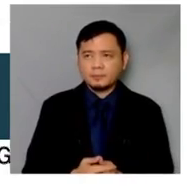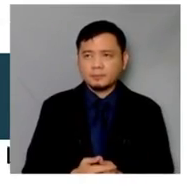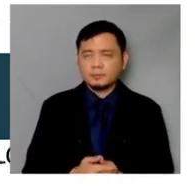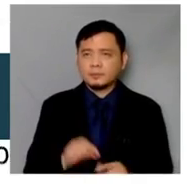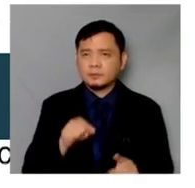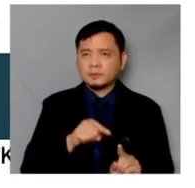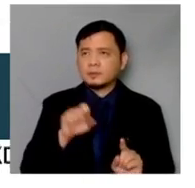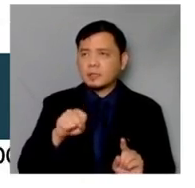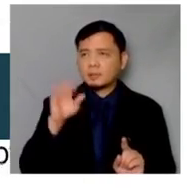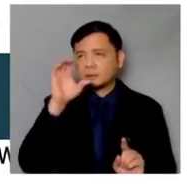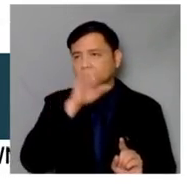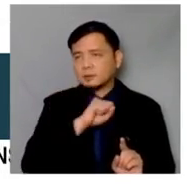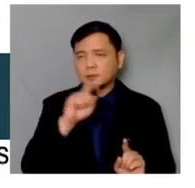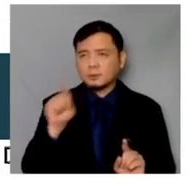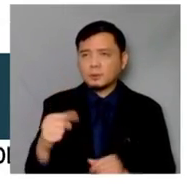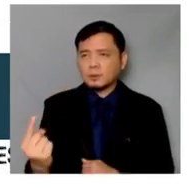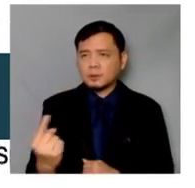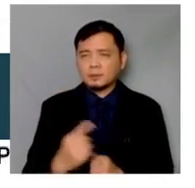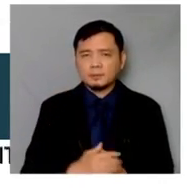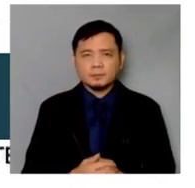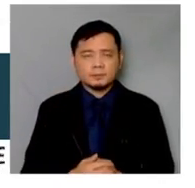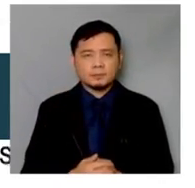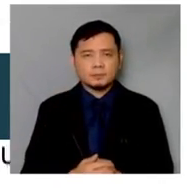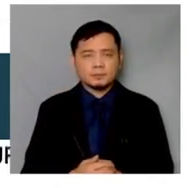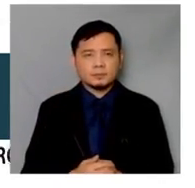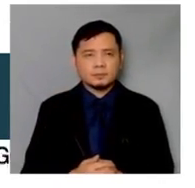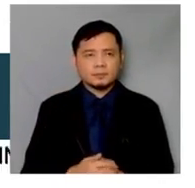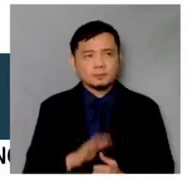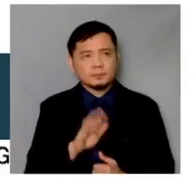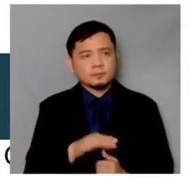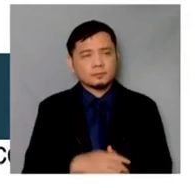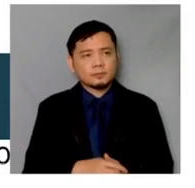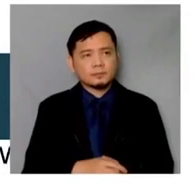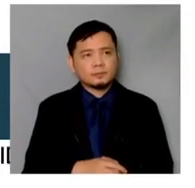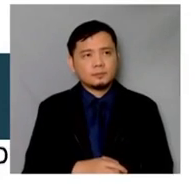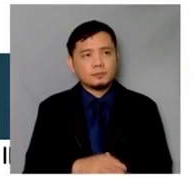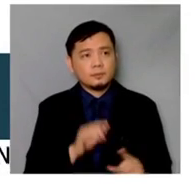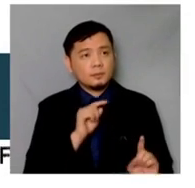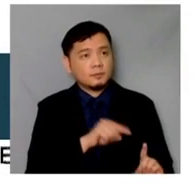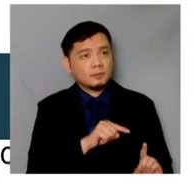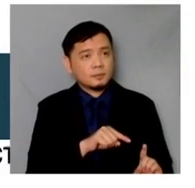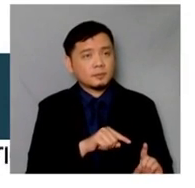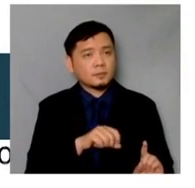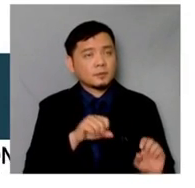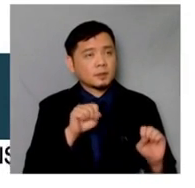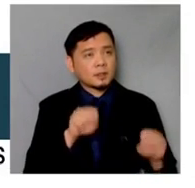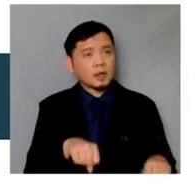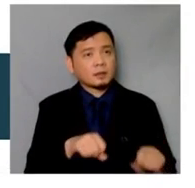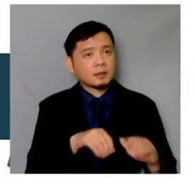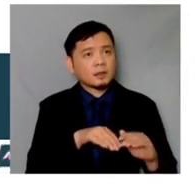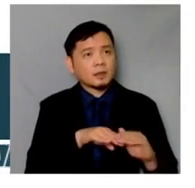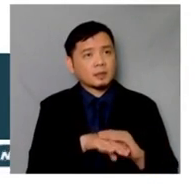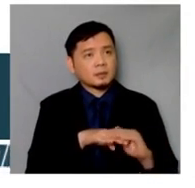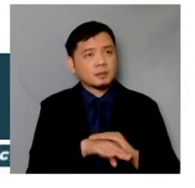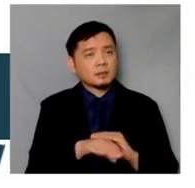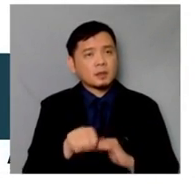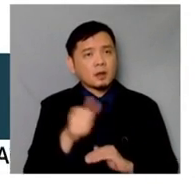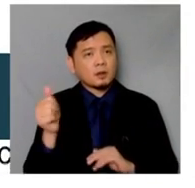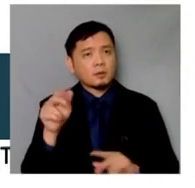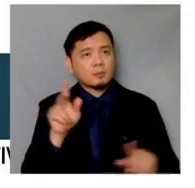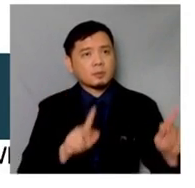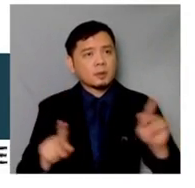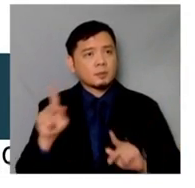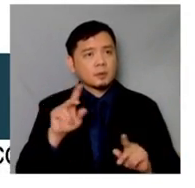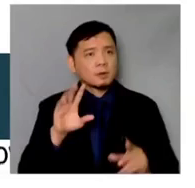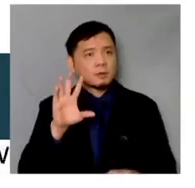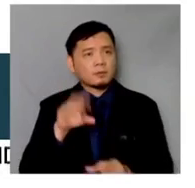surmise. Would Ragos be privy to anyone else who in the Bilibid drug, among